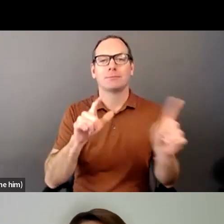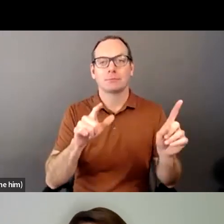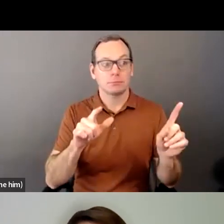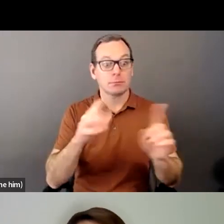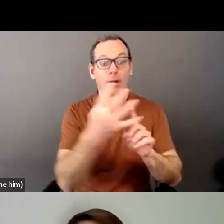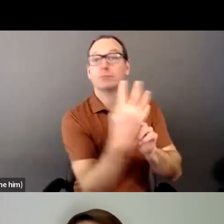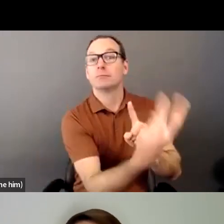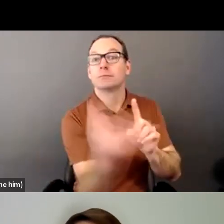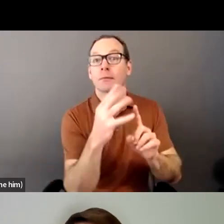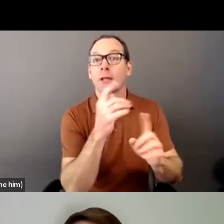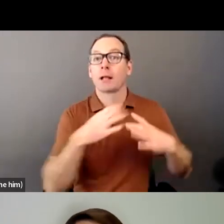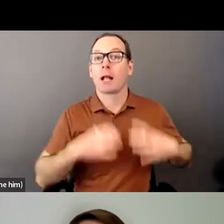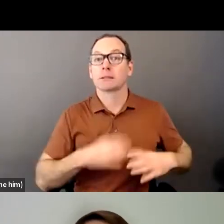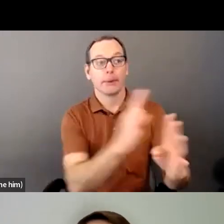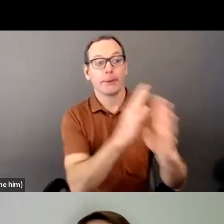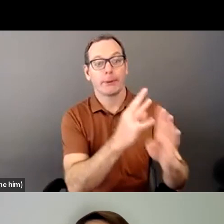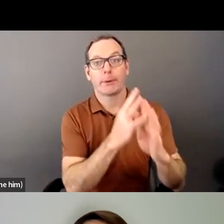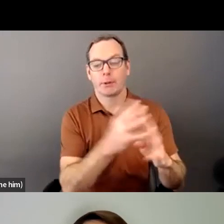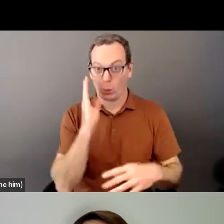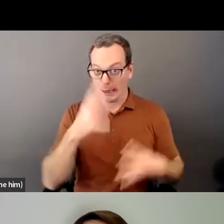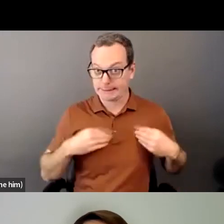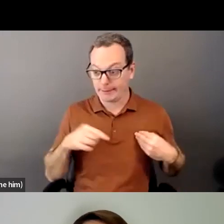not confident that such youth or